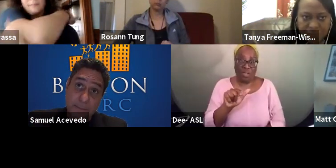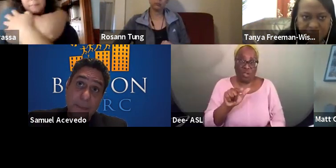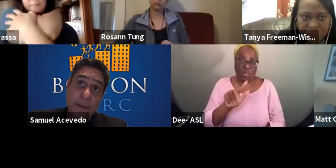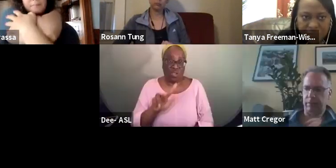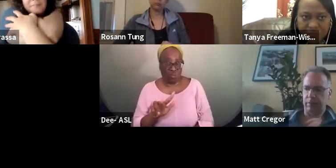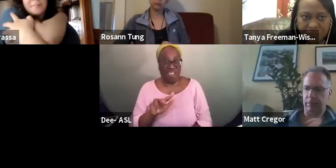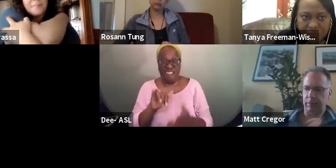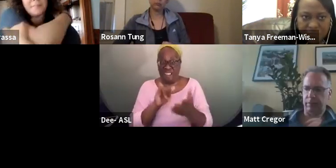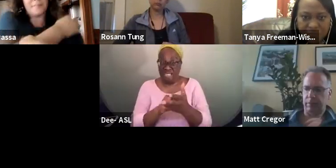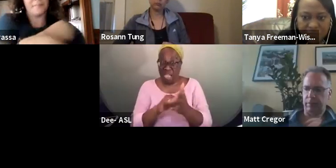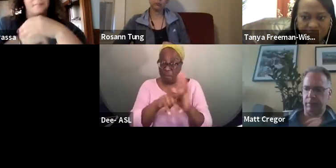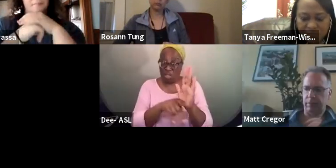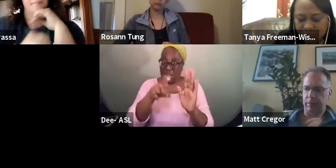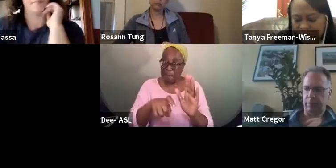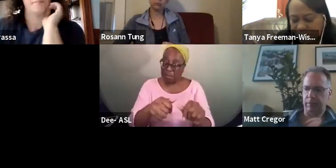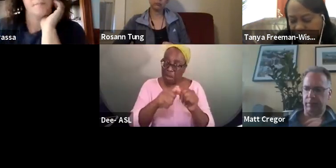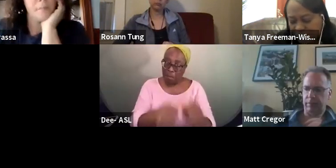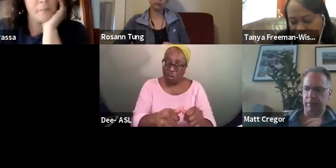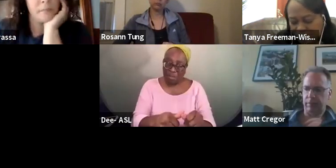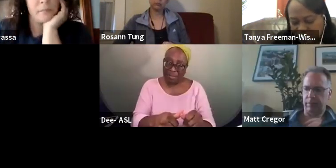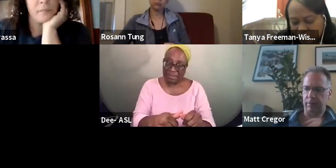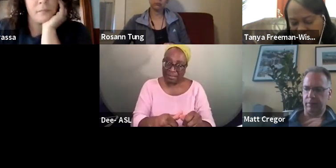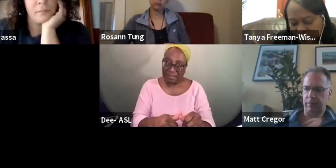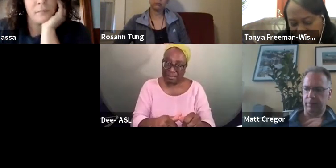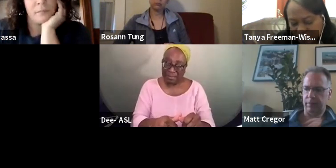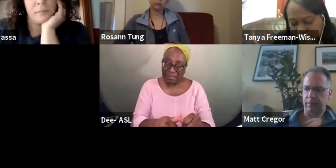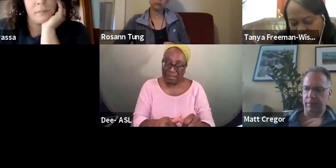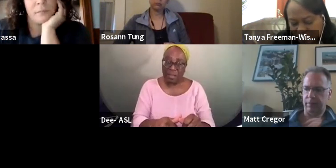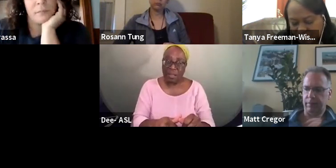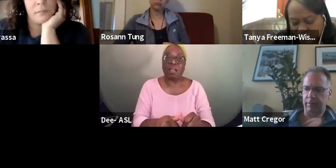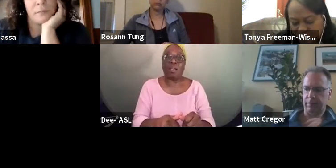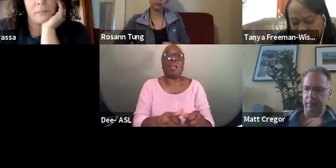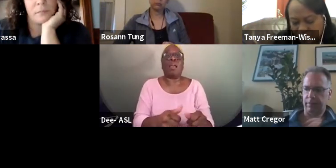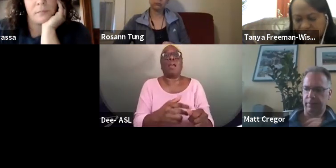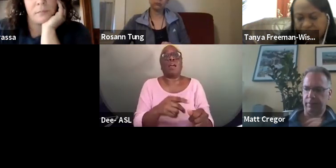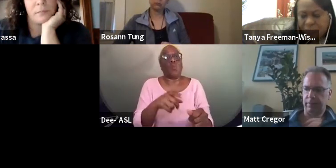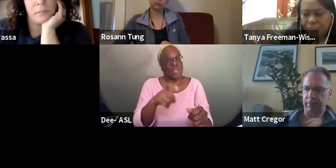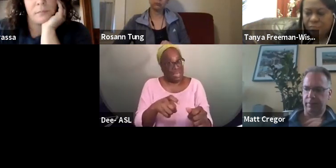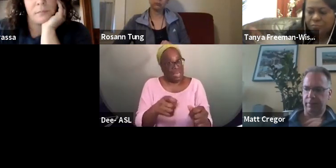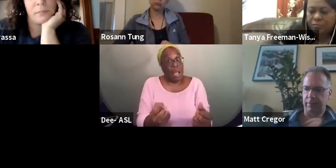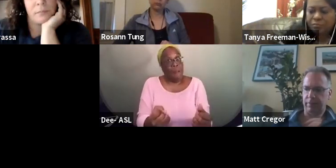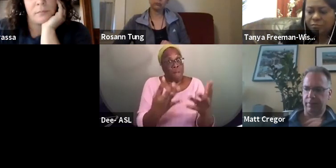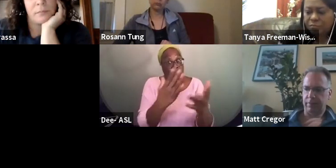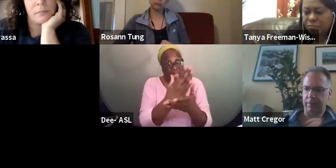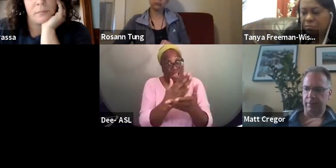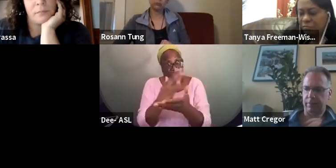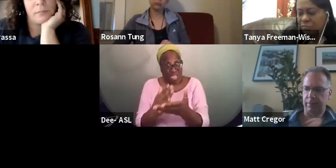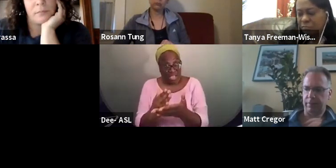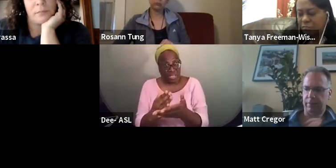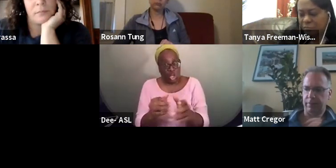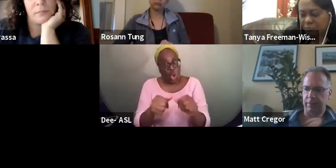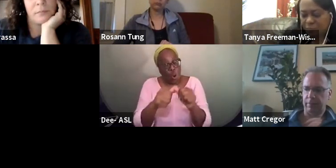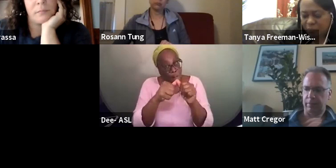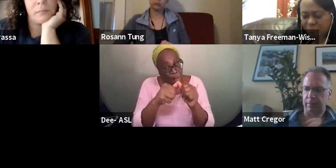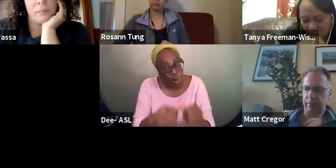phased. So we're looking at a multi-phased permanent policy. We have an initial